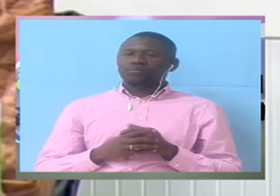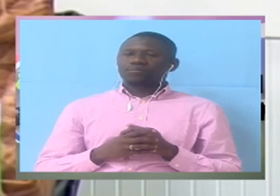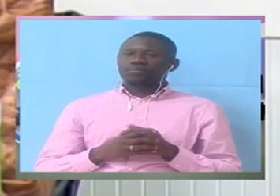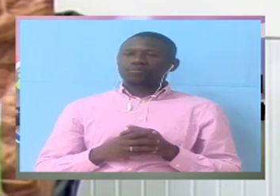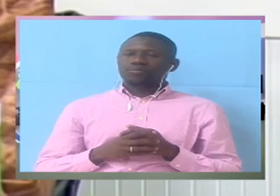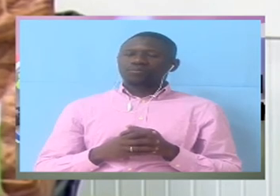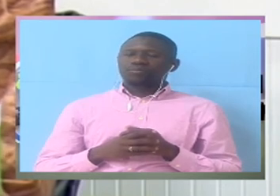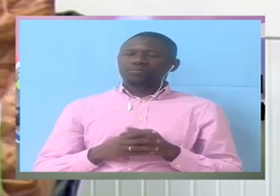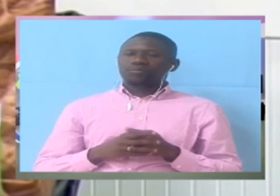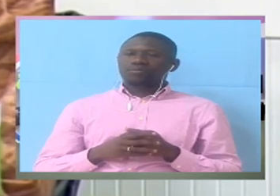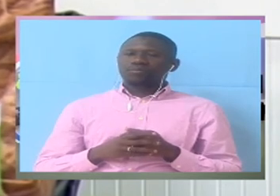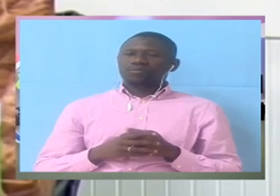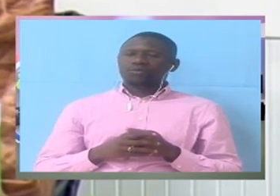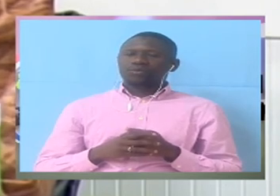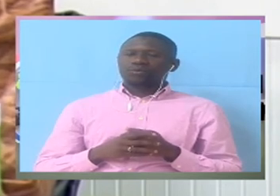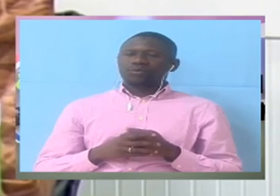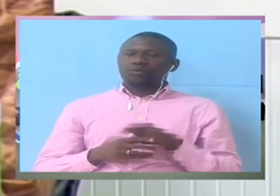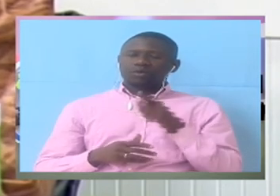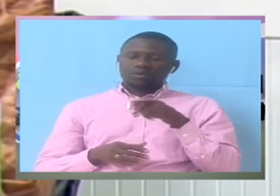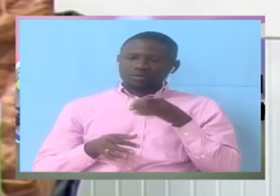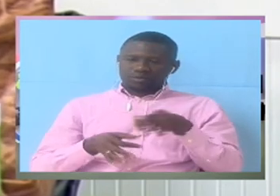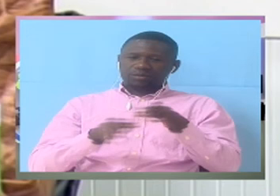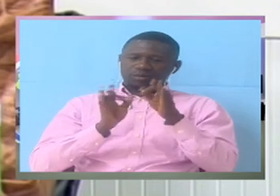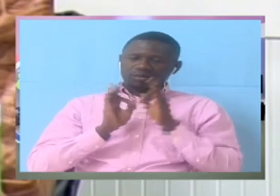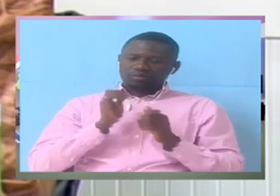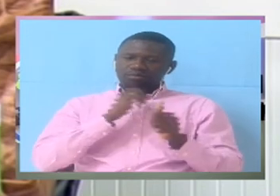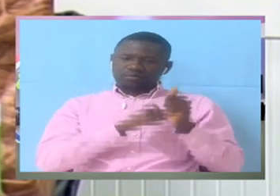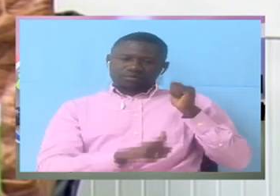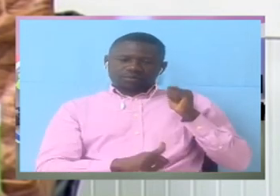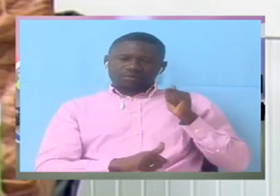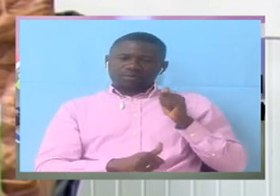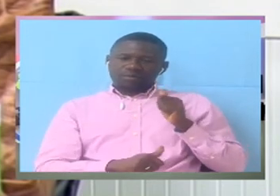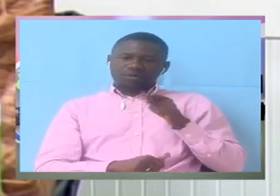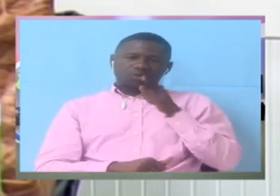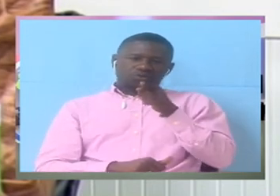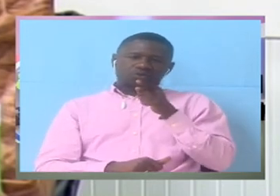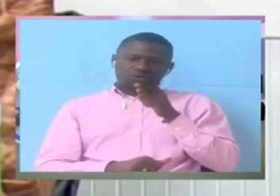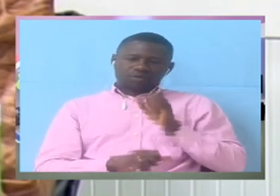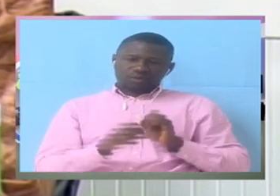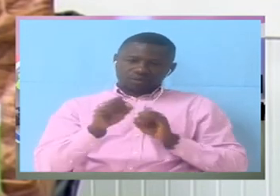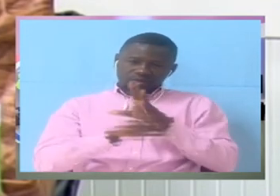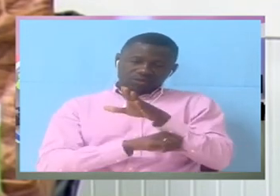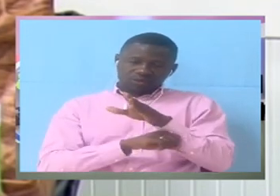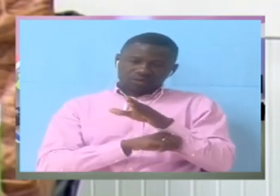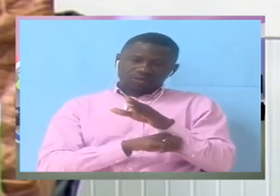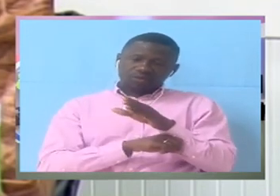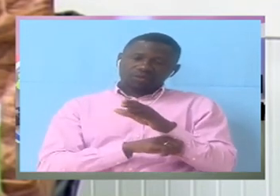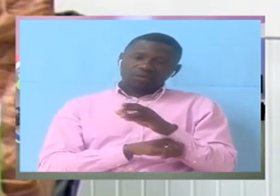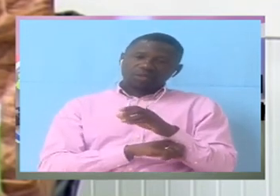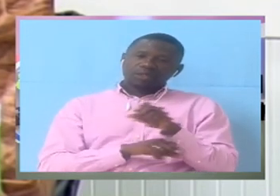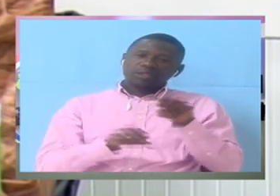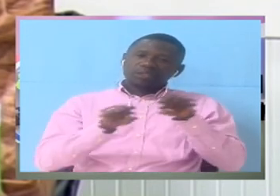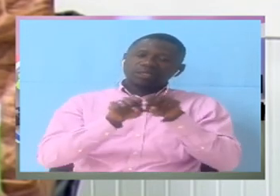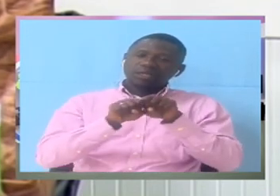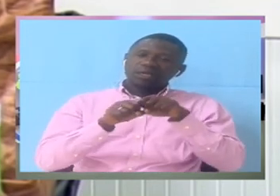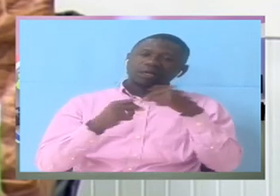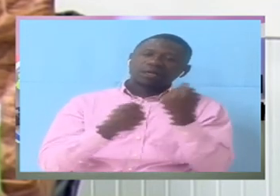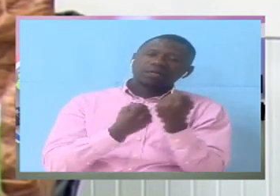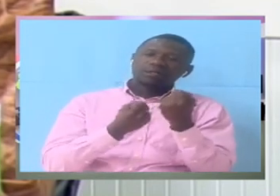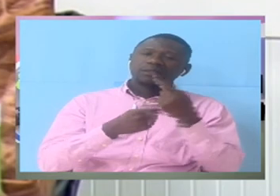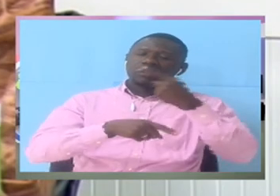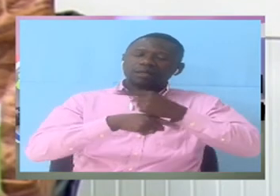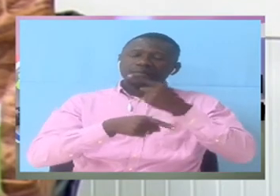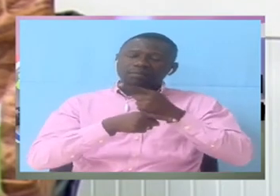1996. So let's take it back. You were deployed, posted to confederation in